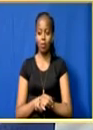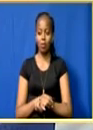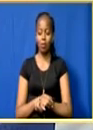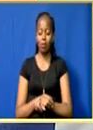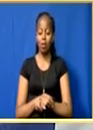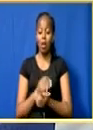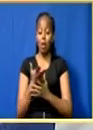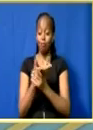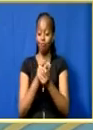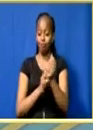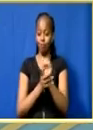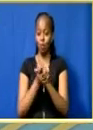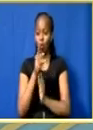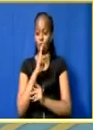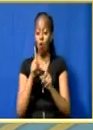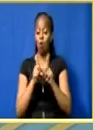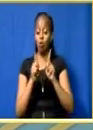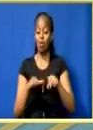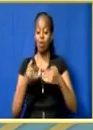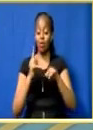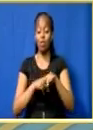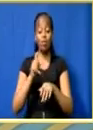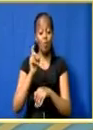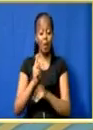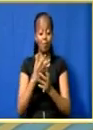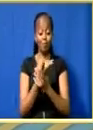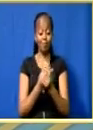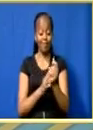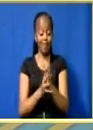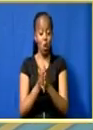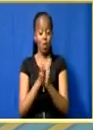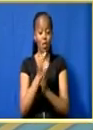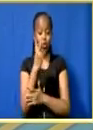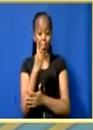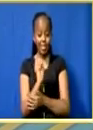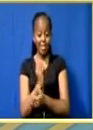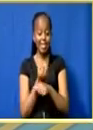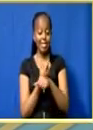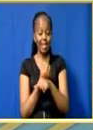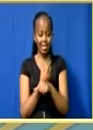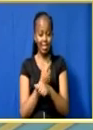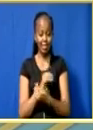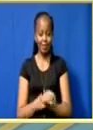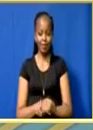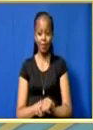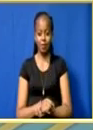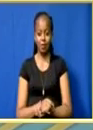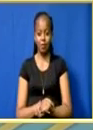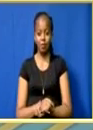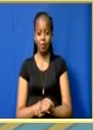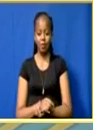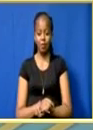you rinse your hands. Scrubs. I was also giving you time. You know you're supposed to rinse, wash your rinse, minutes rinse. Within how many seconds? Is, 20 seconds. That's